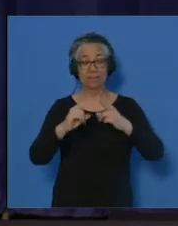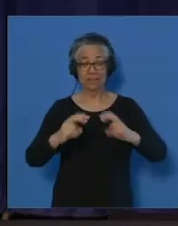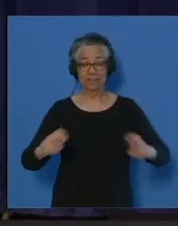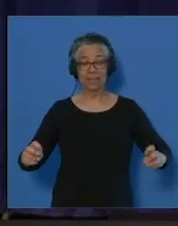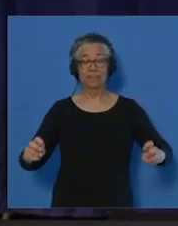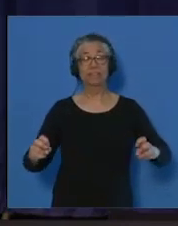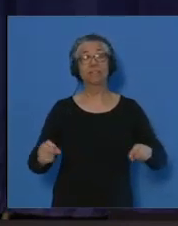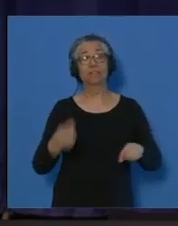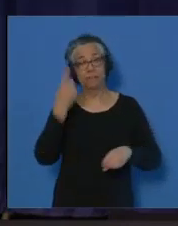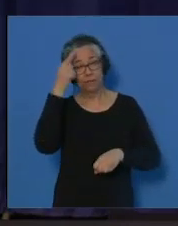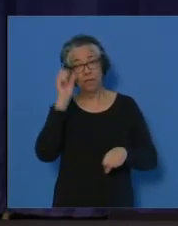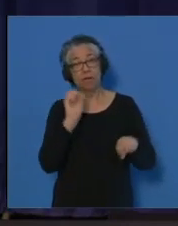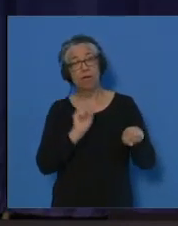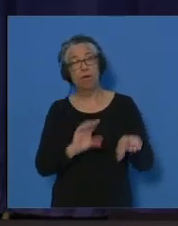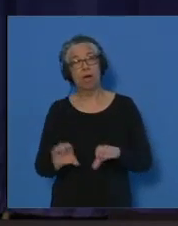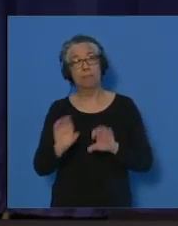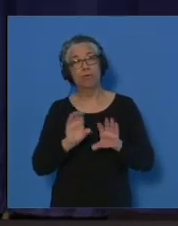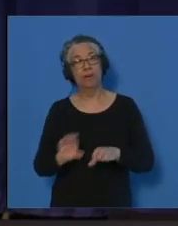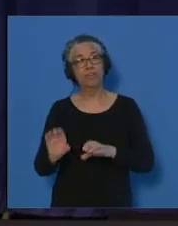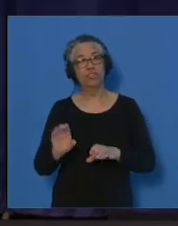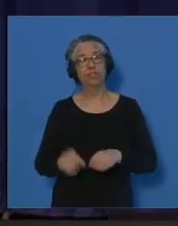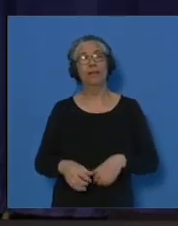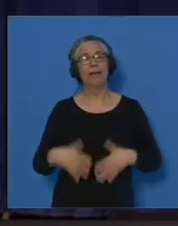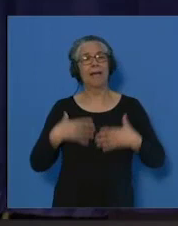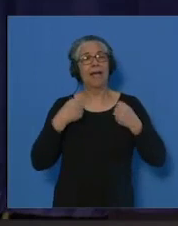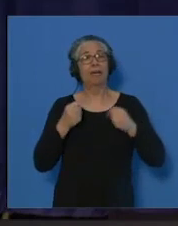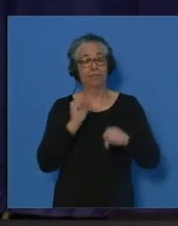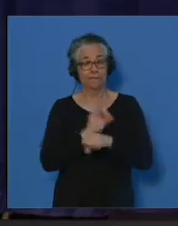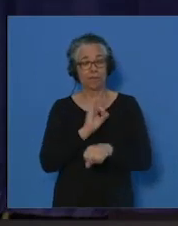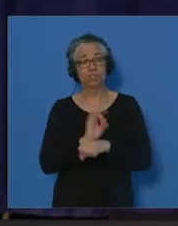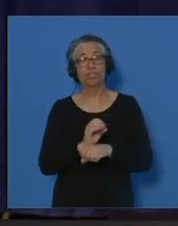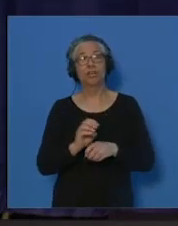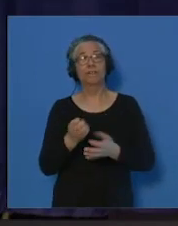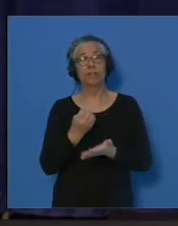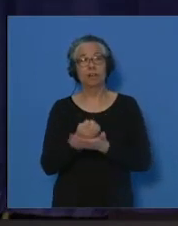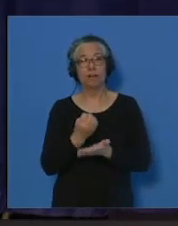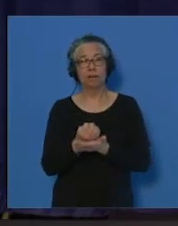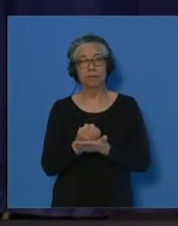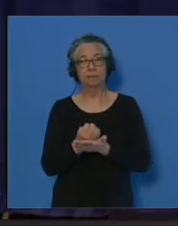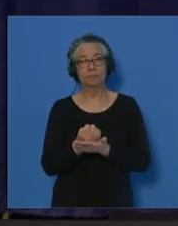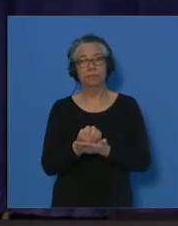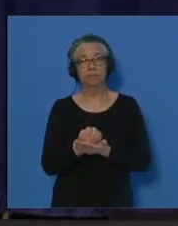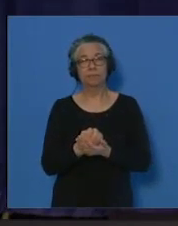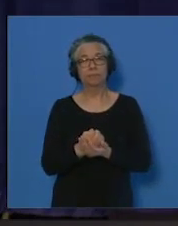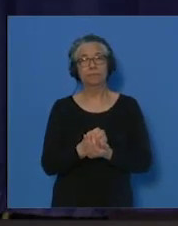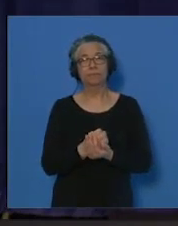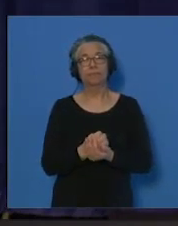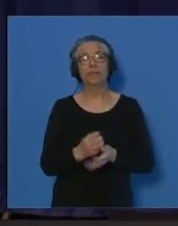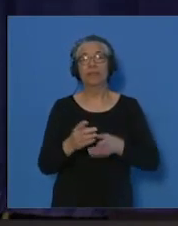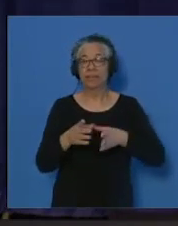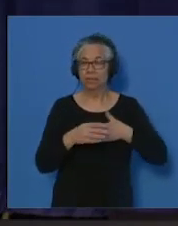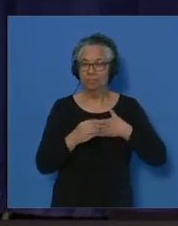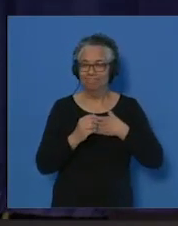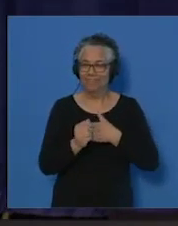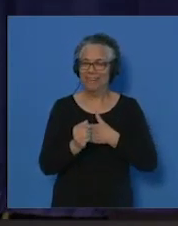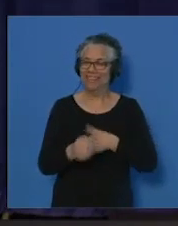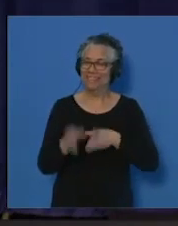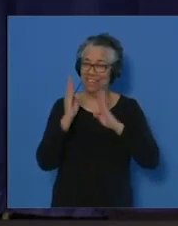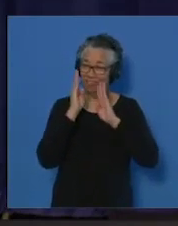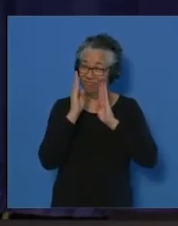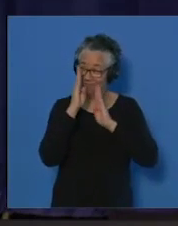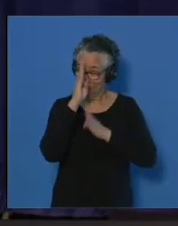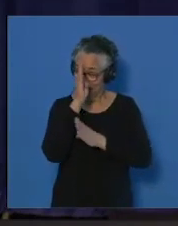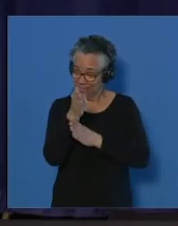the operation, regulation, and healthy functioning of the economy. It will engage, direct, and liaise with subcommittees